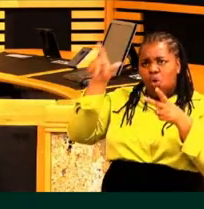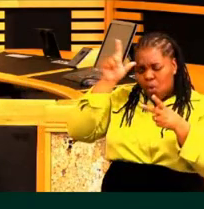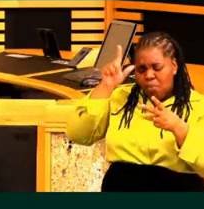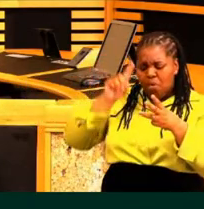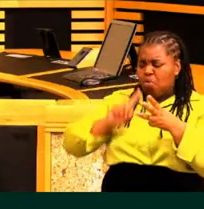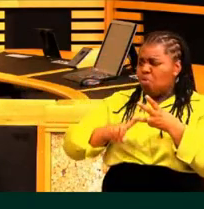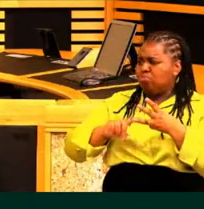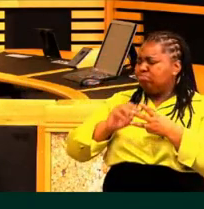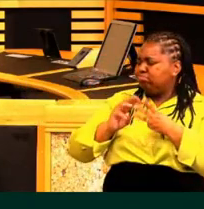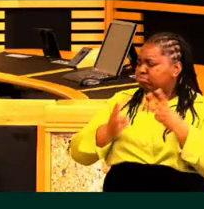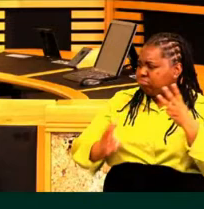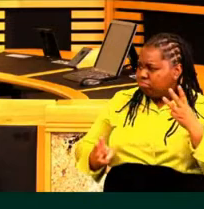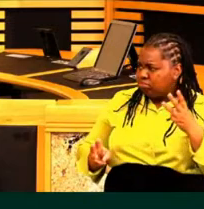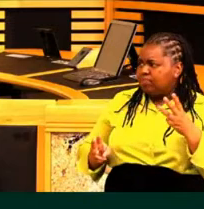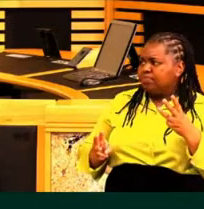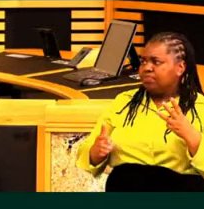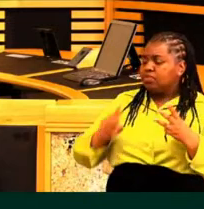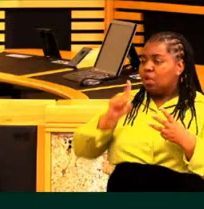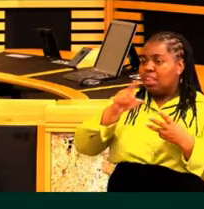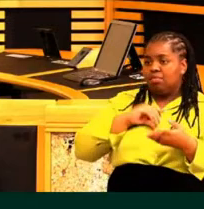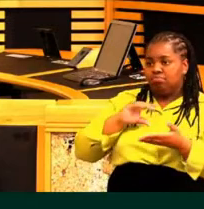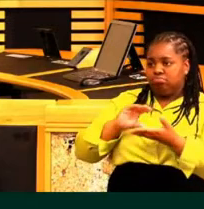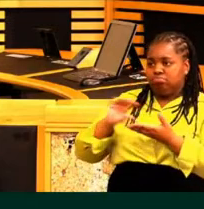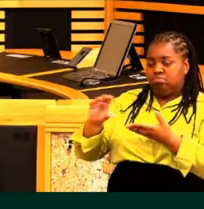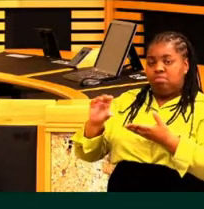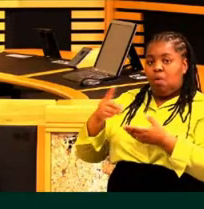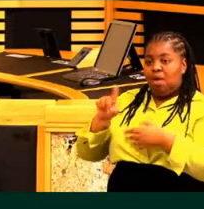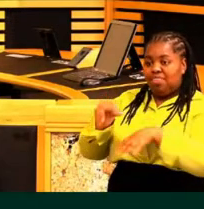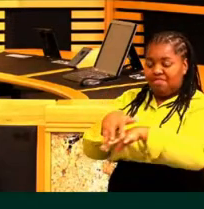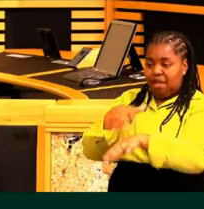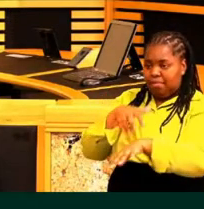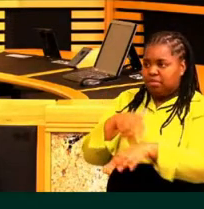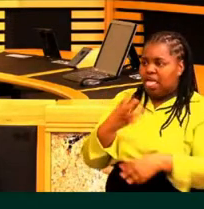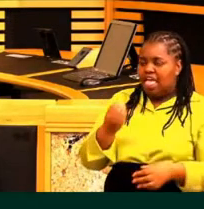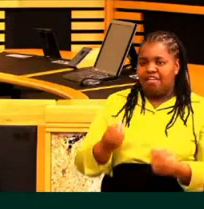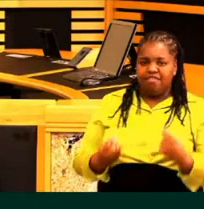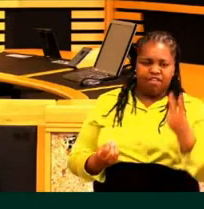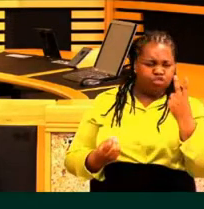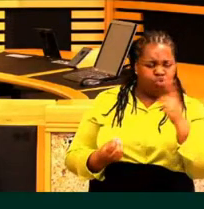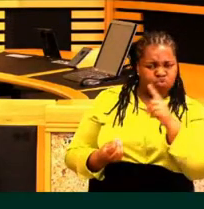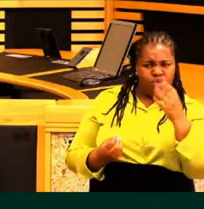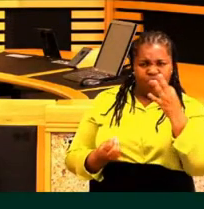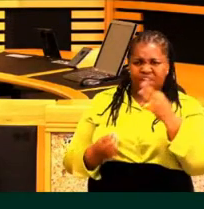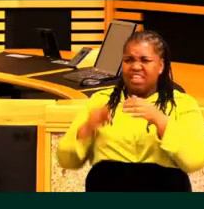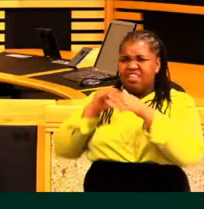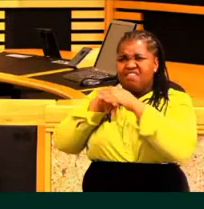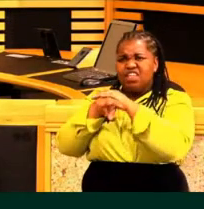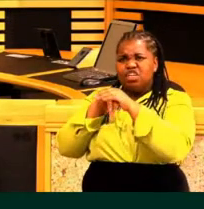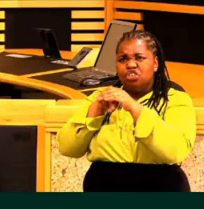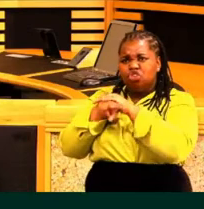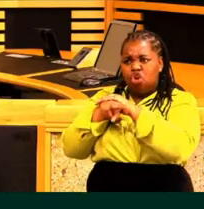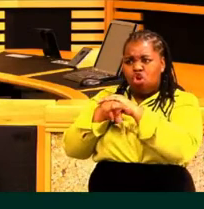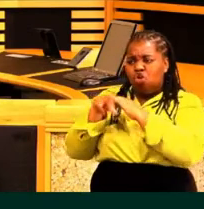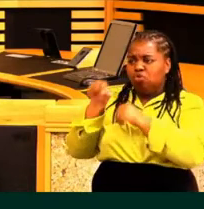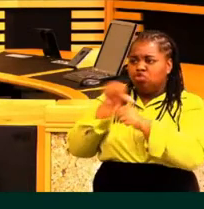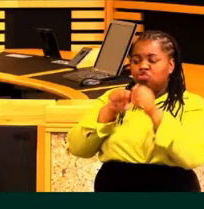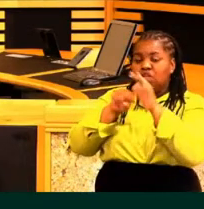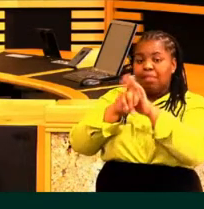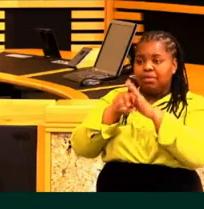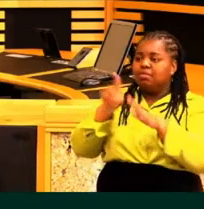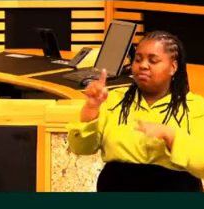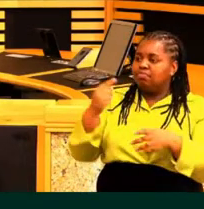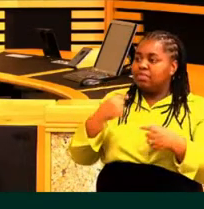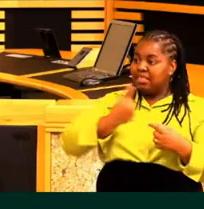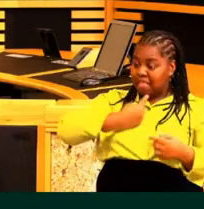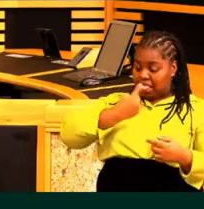the support that the department gives to small farmers there's a two to three minutes short video in social media where